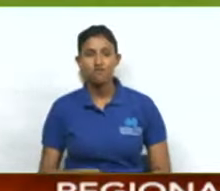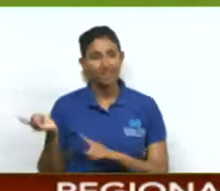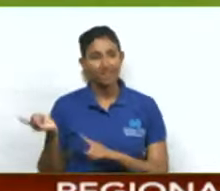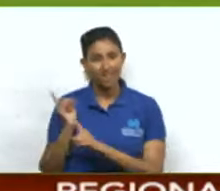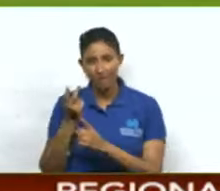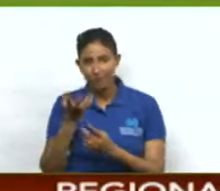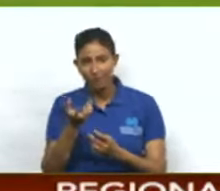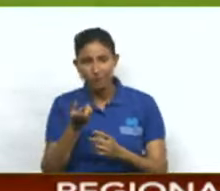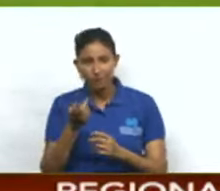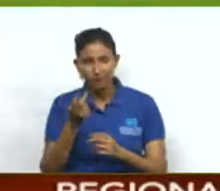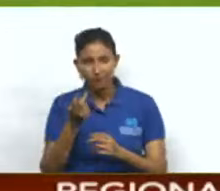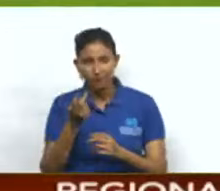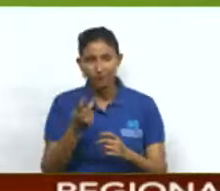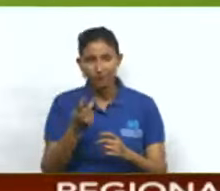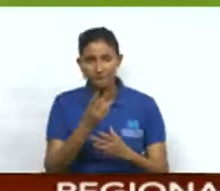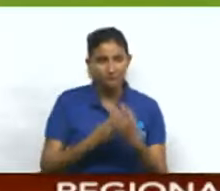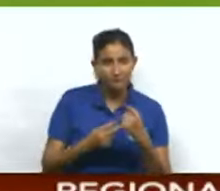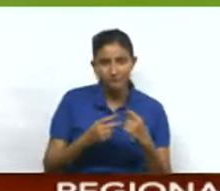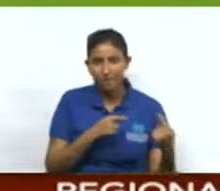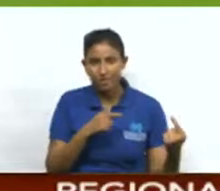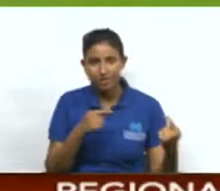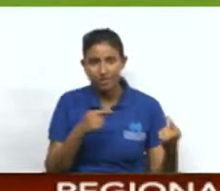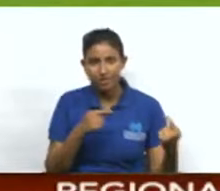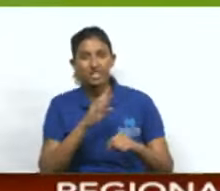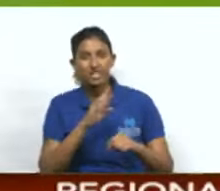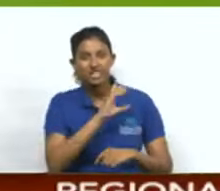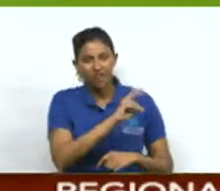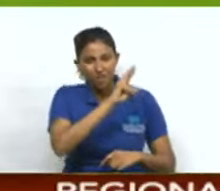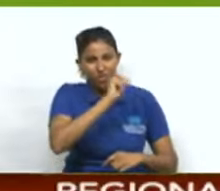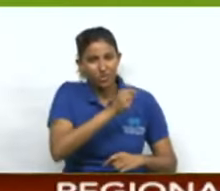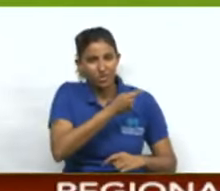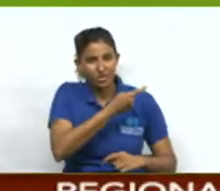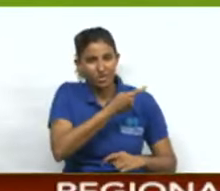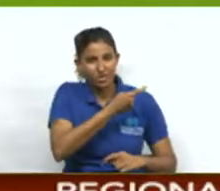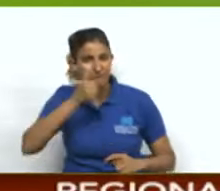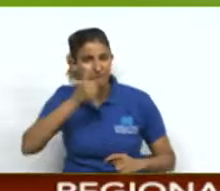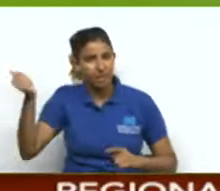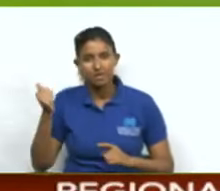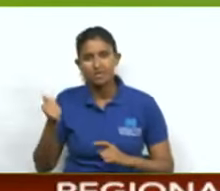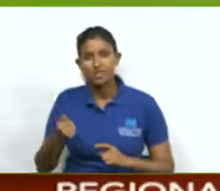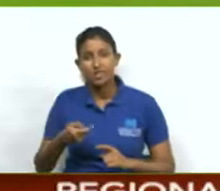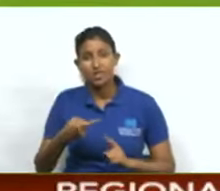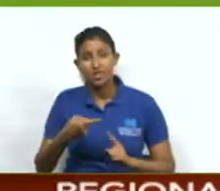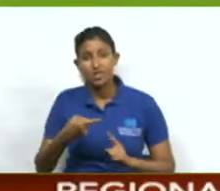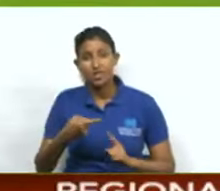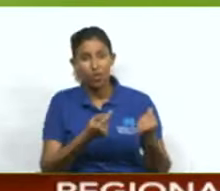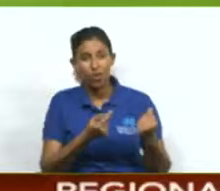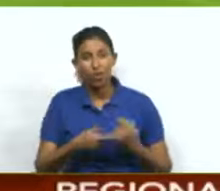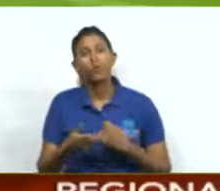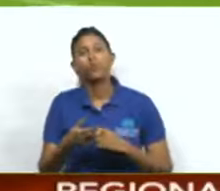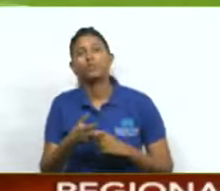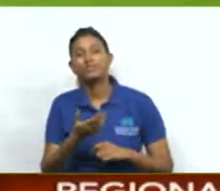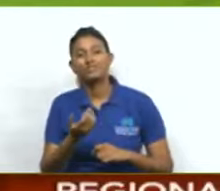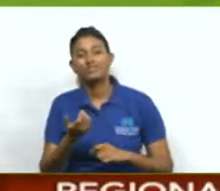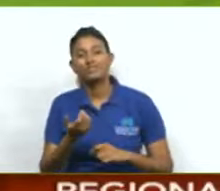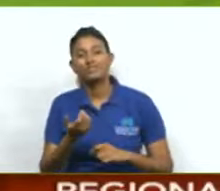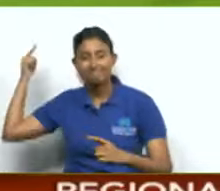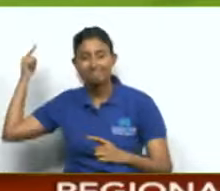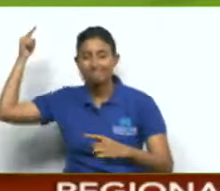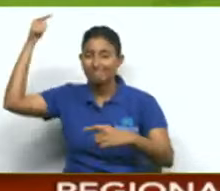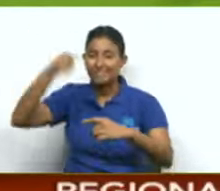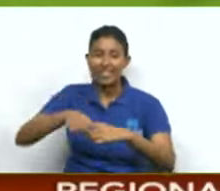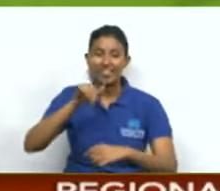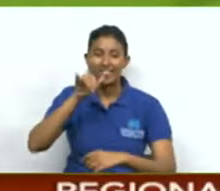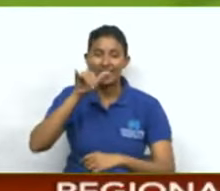the spectacular. The Uruguayan put his South American flair on this shot that turned out to be the winner for Liverpool to progress to the